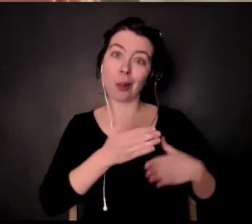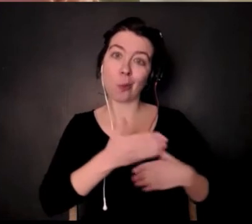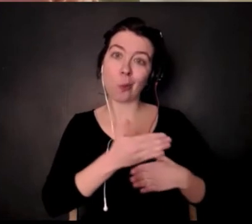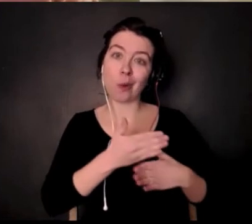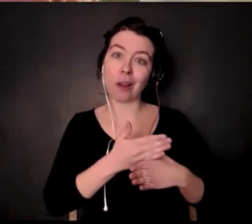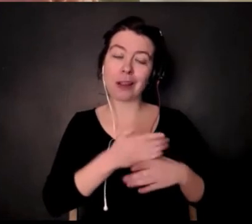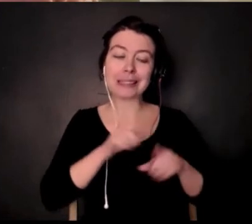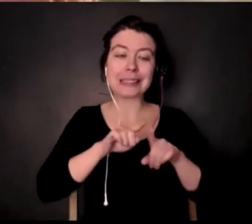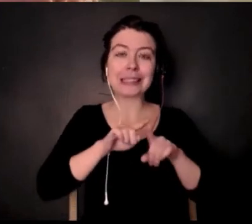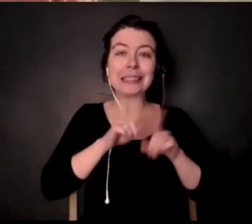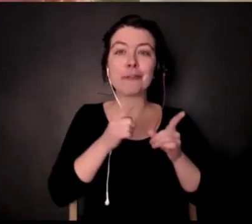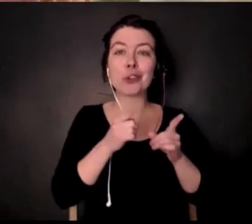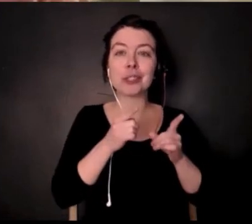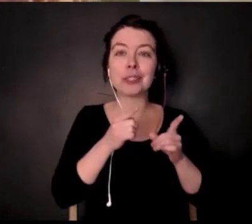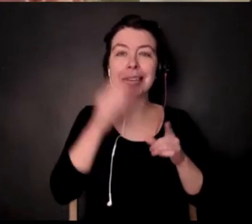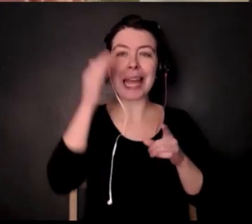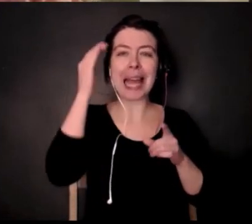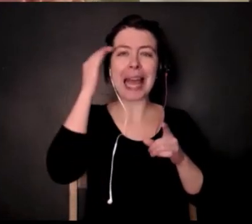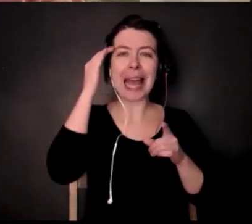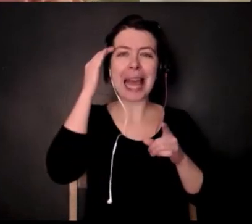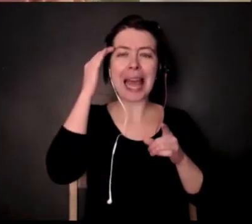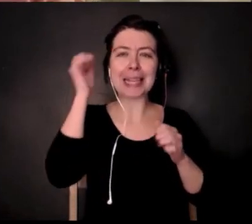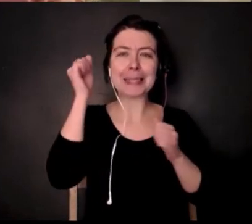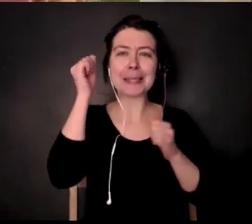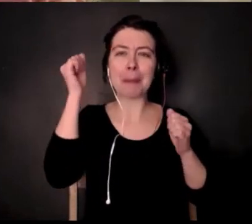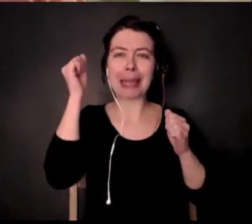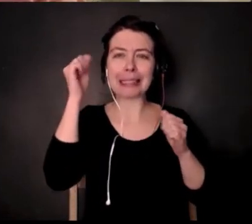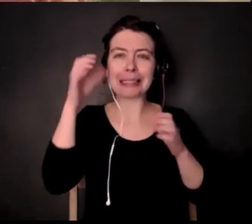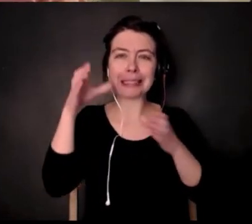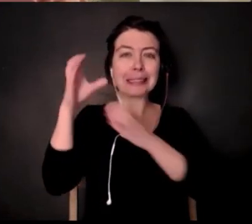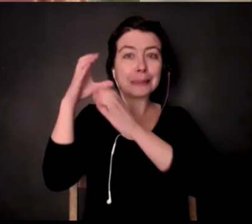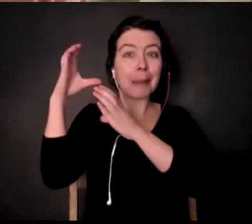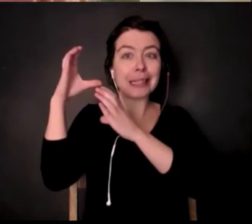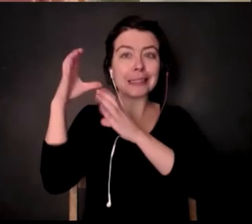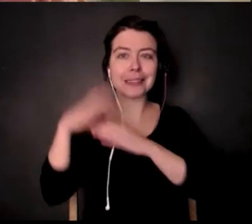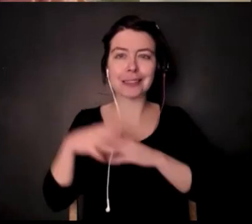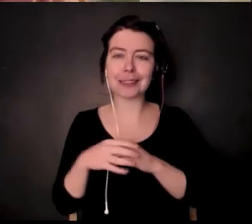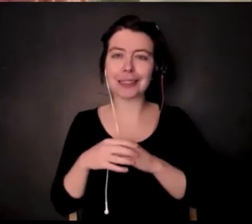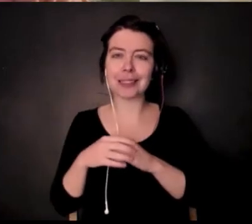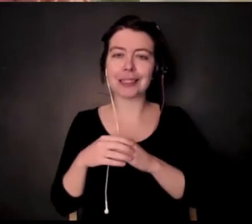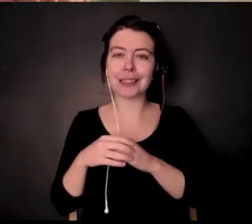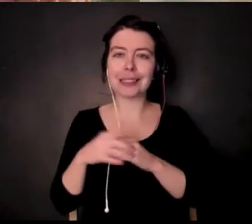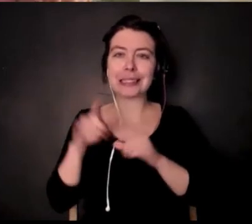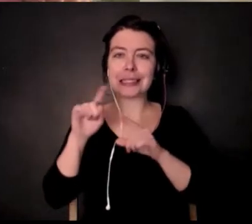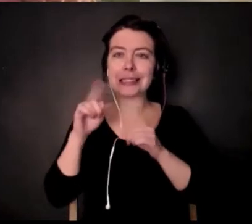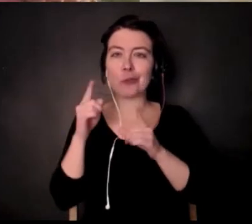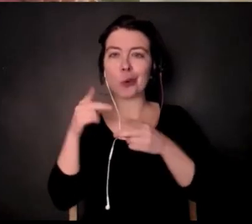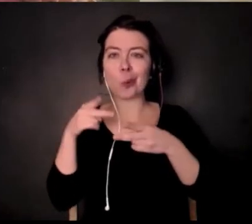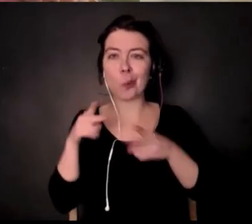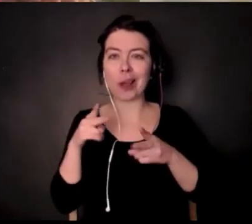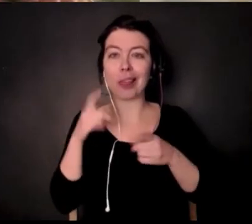headspace to be able to occupy, and that's the way that I'm seeing this as well. I've really been through the motions of like